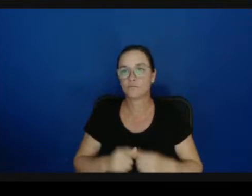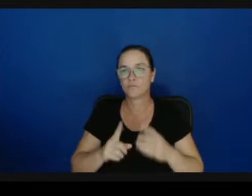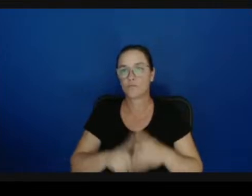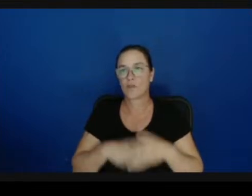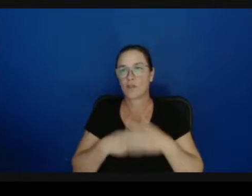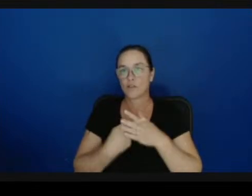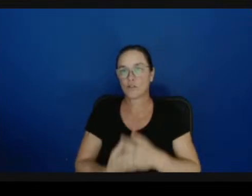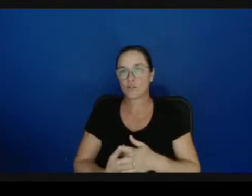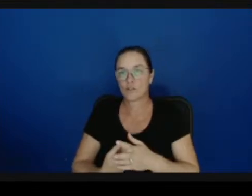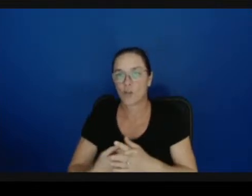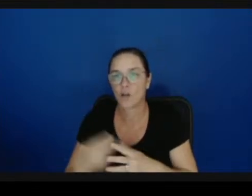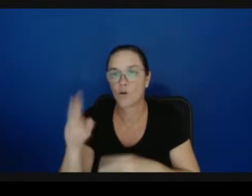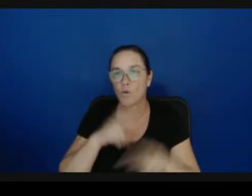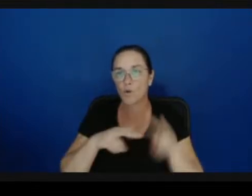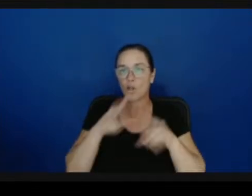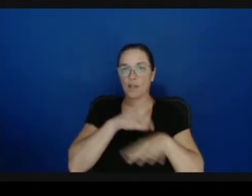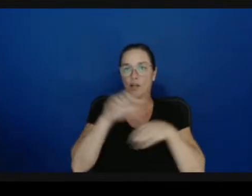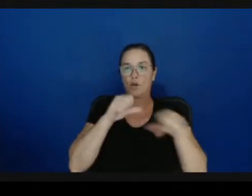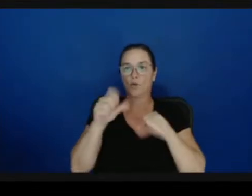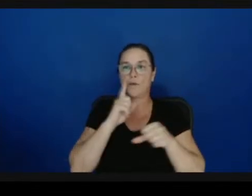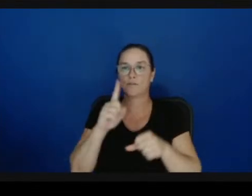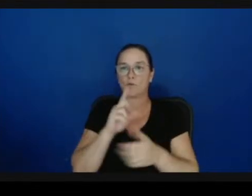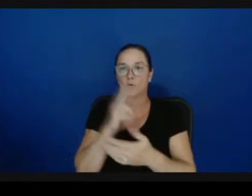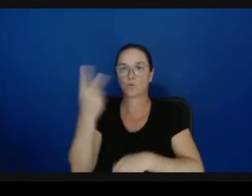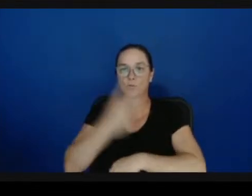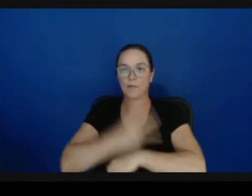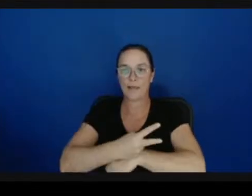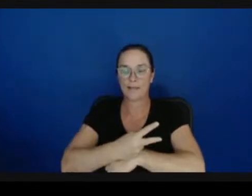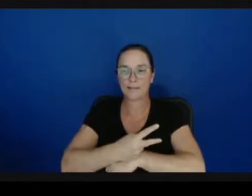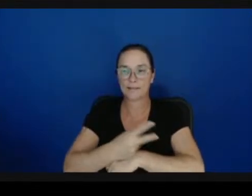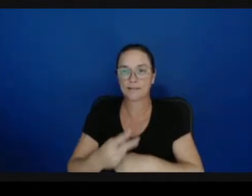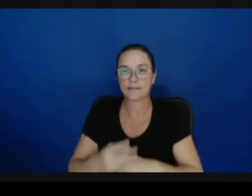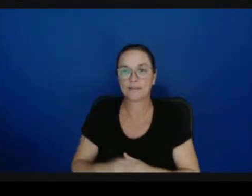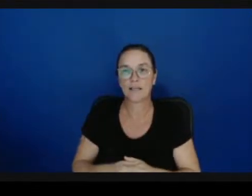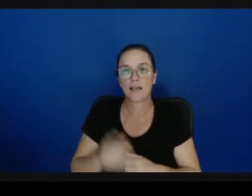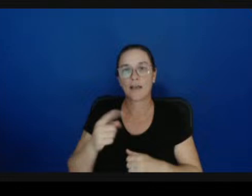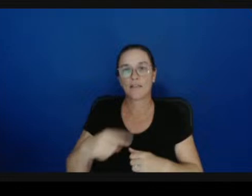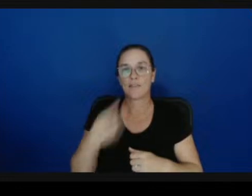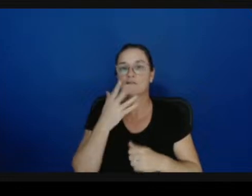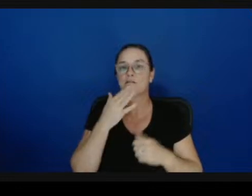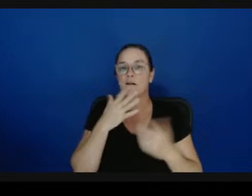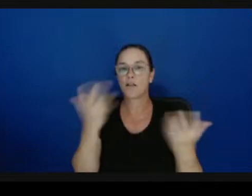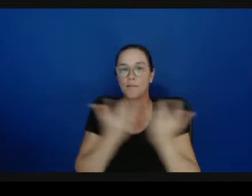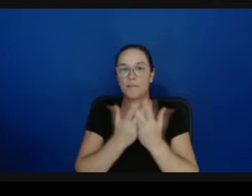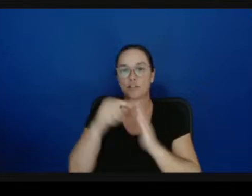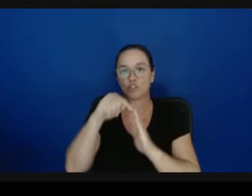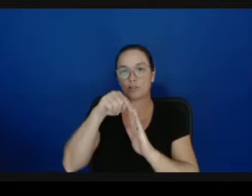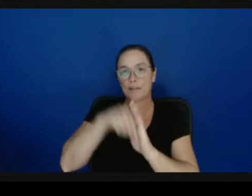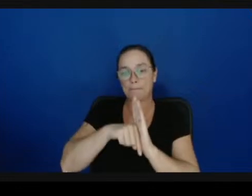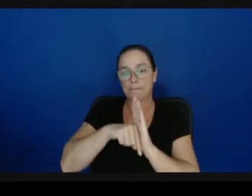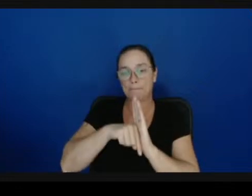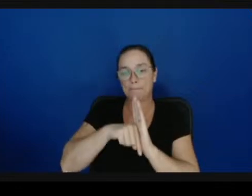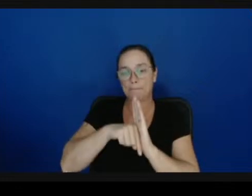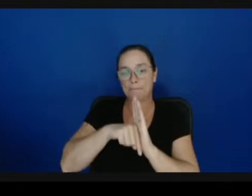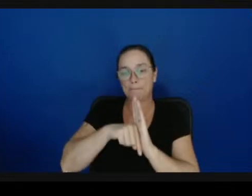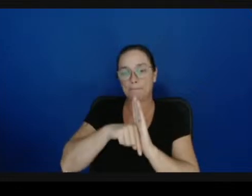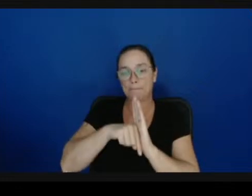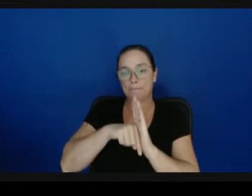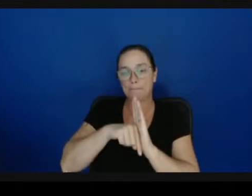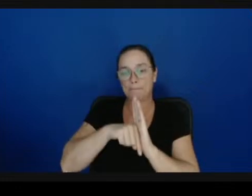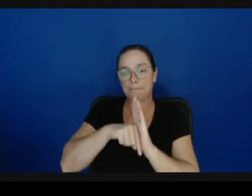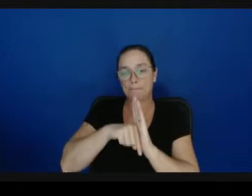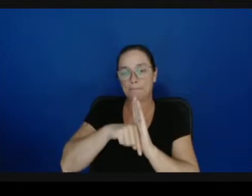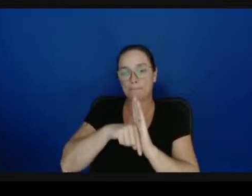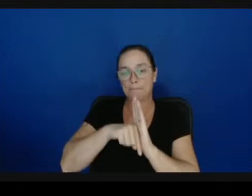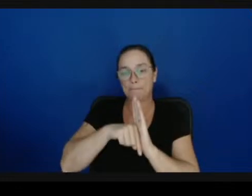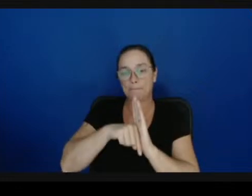looking at earthquakes from the last 2 days here, island-wide, and these are colored by depth. So what you're seeing is not as many earthquakes